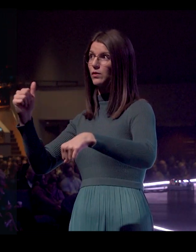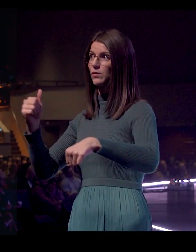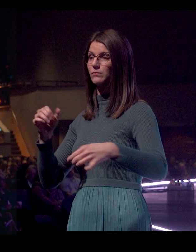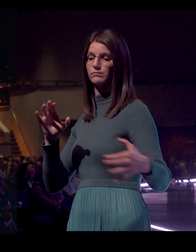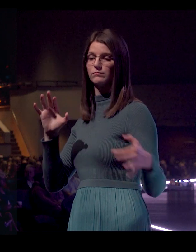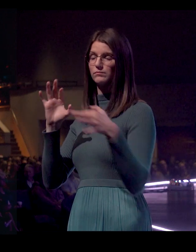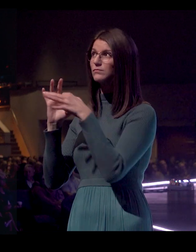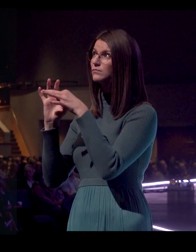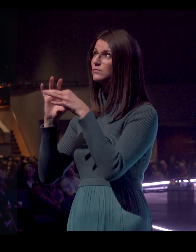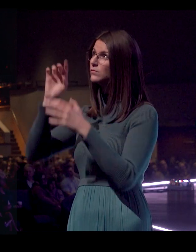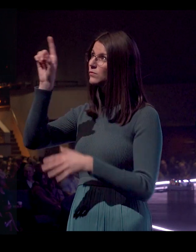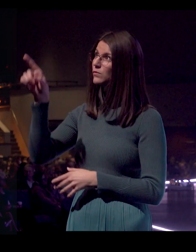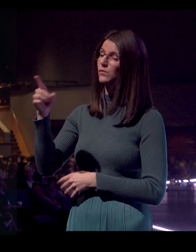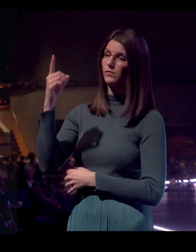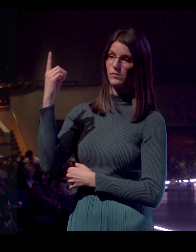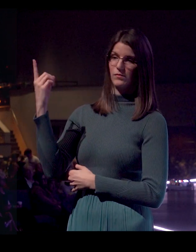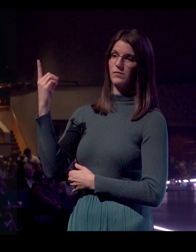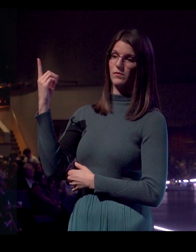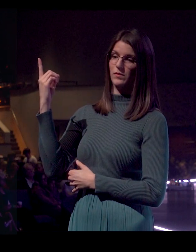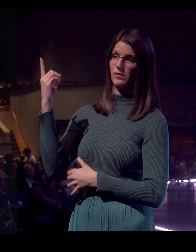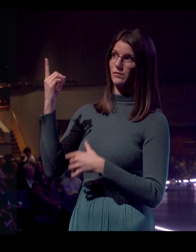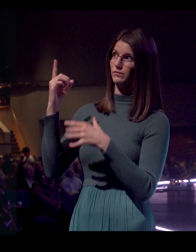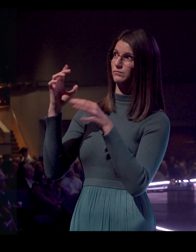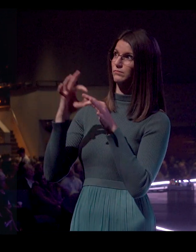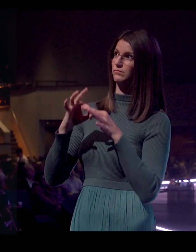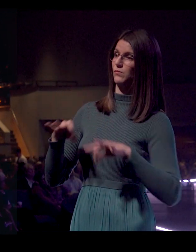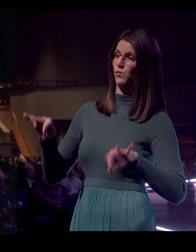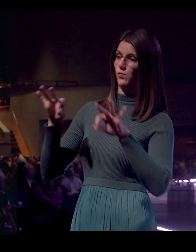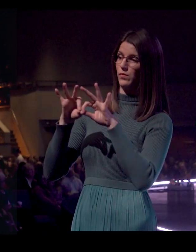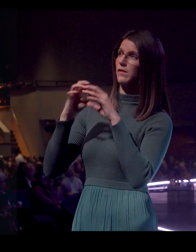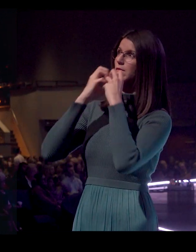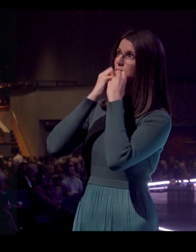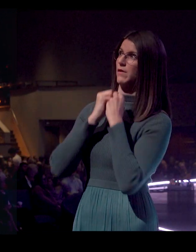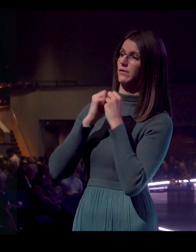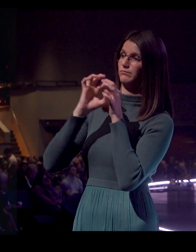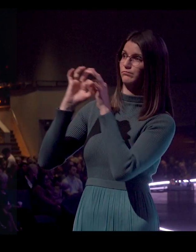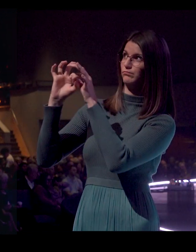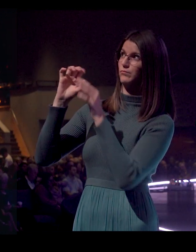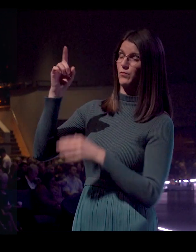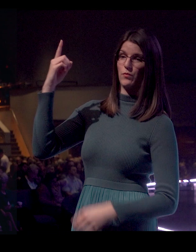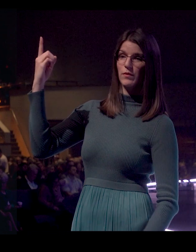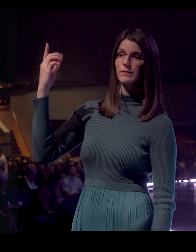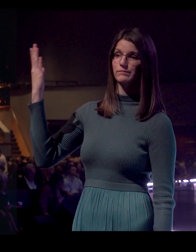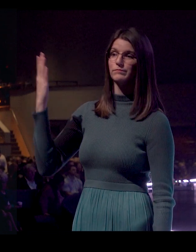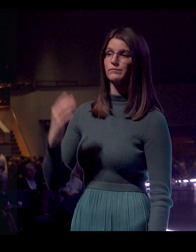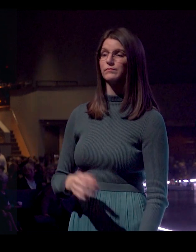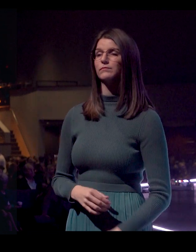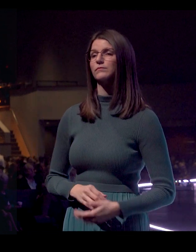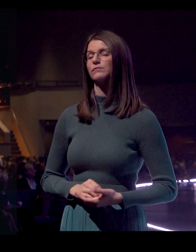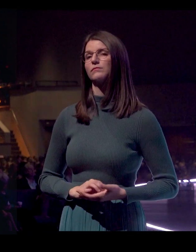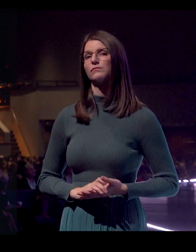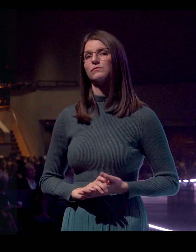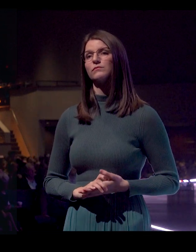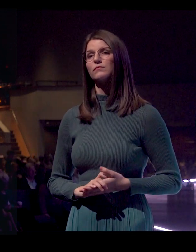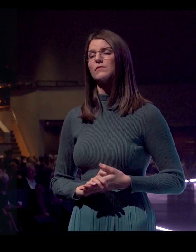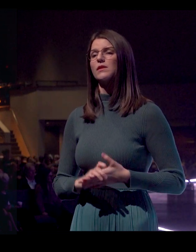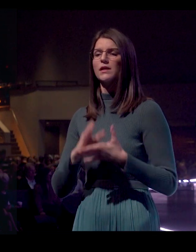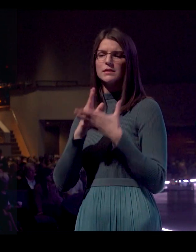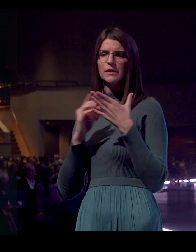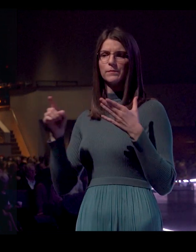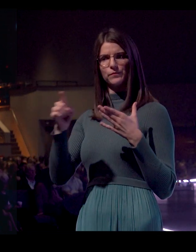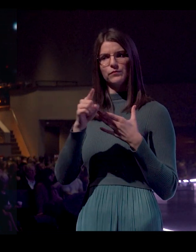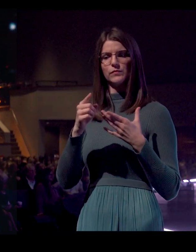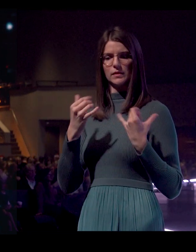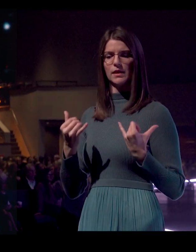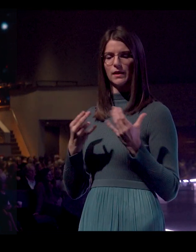worth and your value. Some of us would just be honest today, and you're only as good as you are honest, and say, hey, this